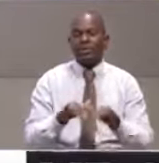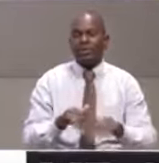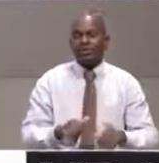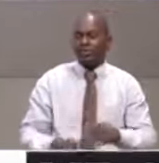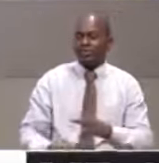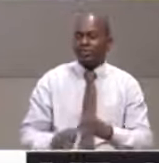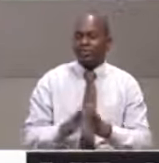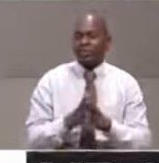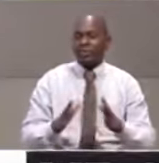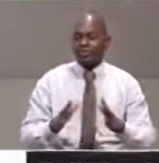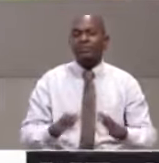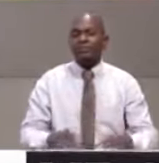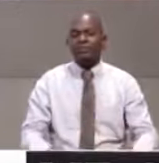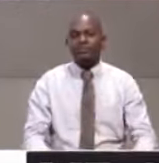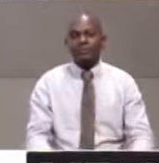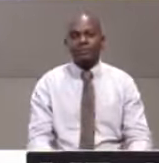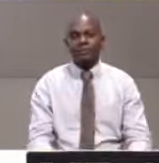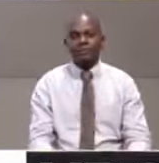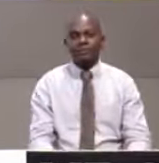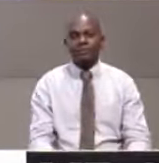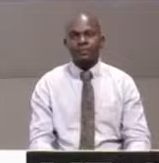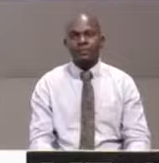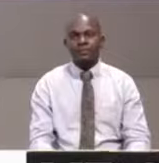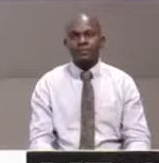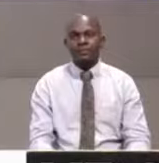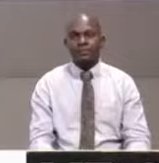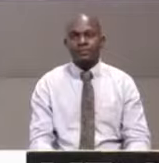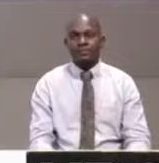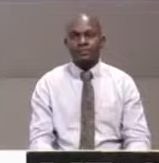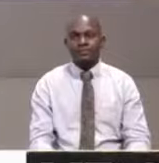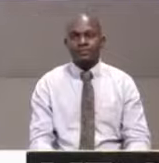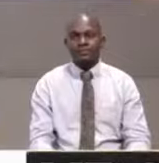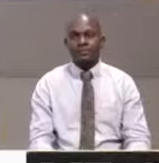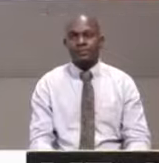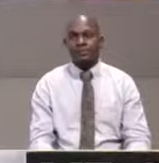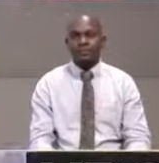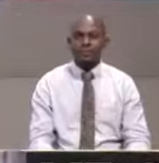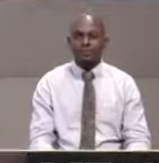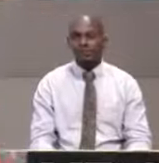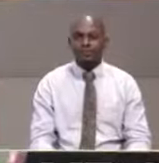Joseph Okou, UBC.